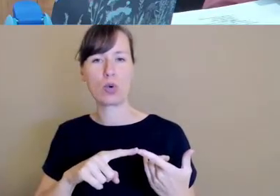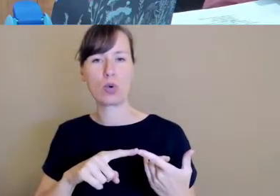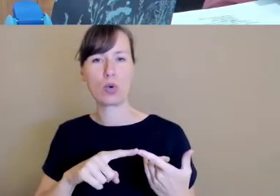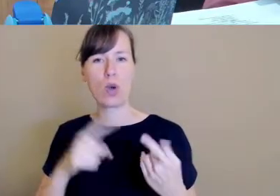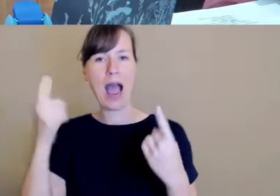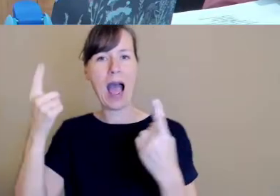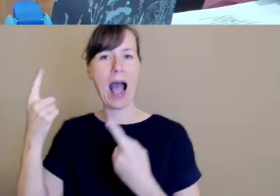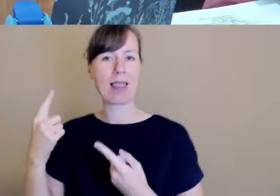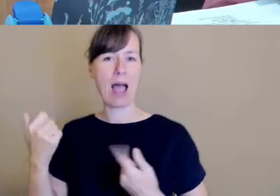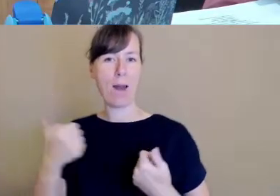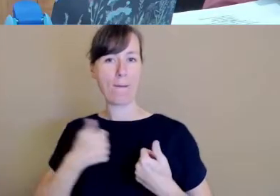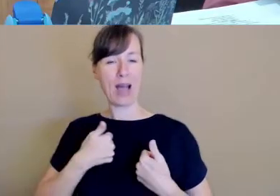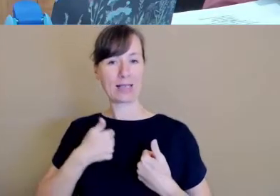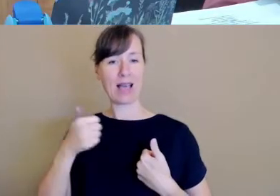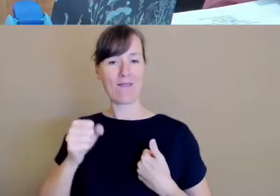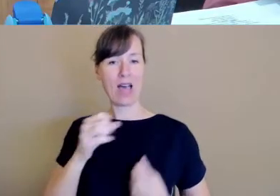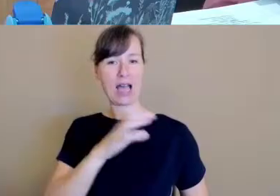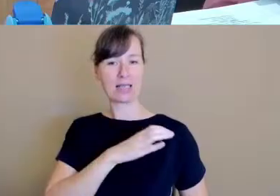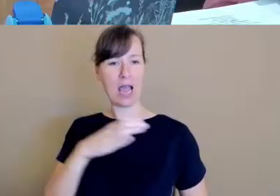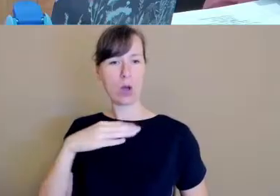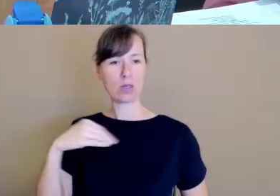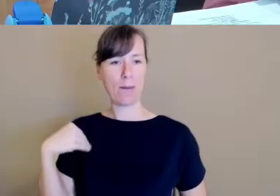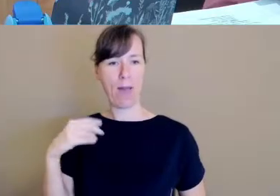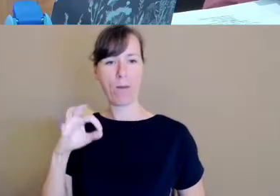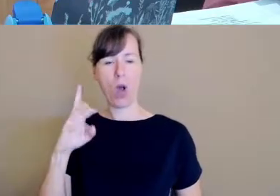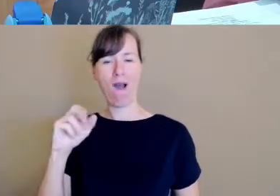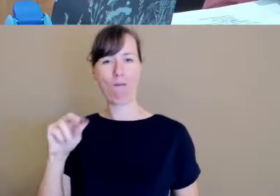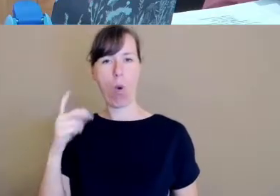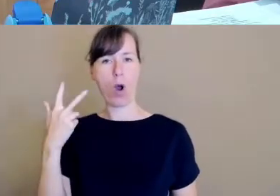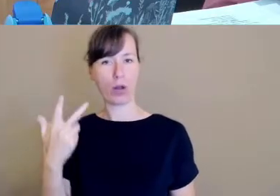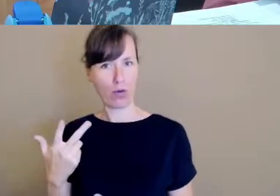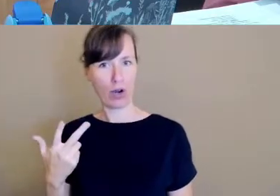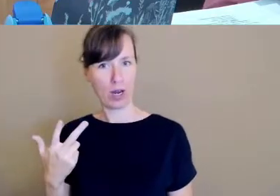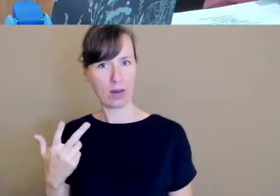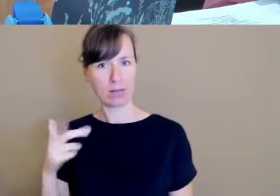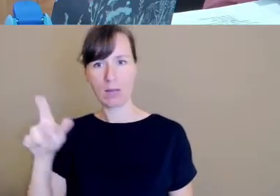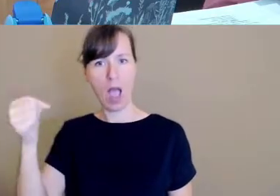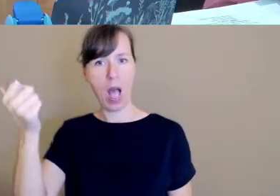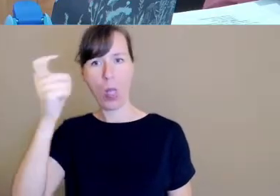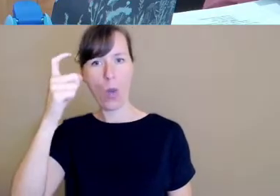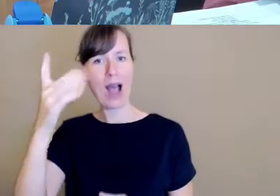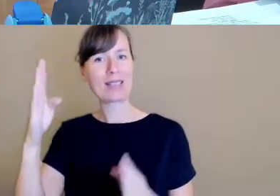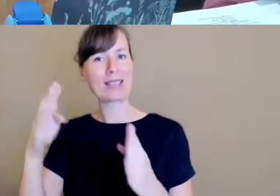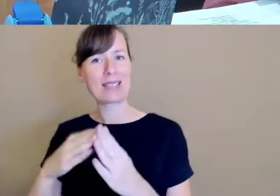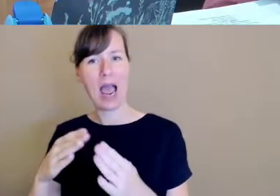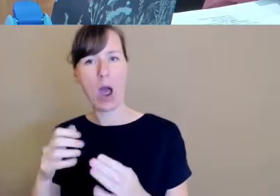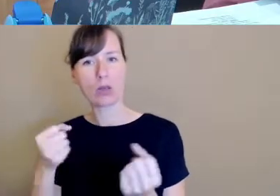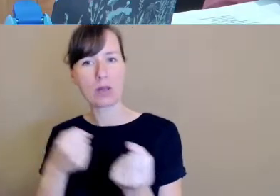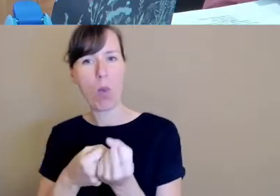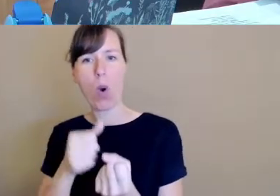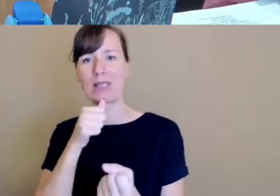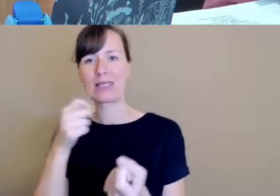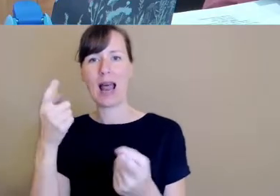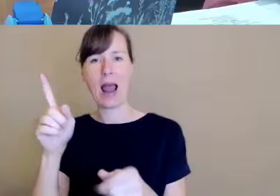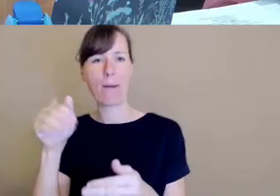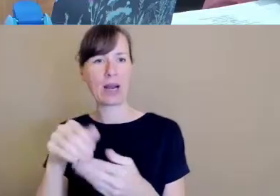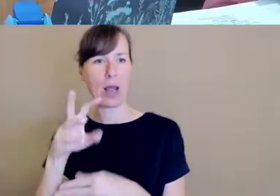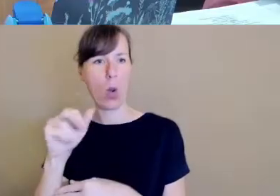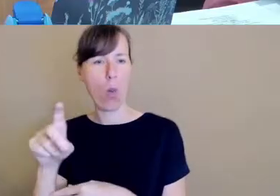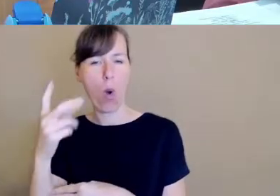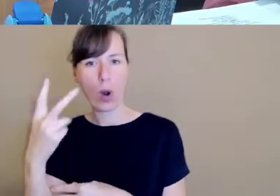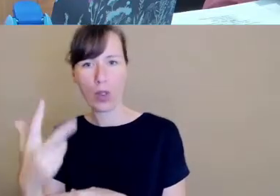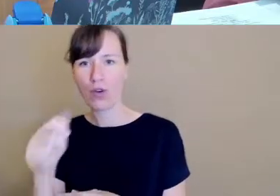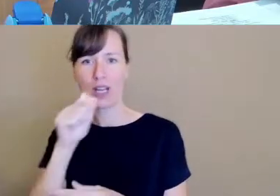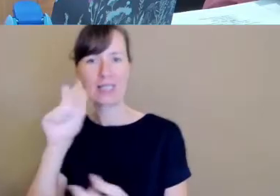3, right? Because otherwise, it's town-supported, it's not happening in Ward 3, it's not specific to Ward 3,